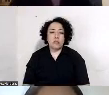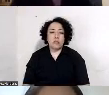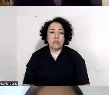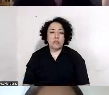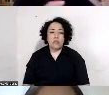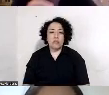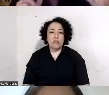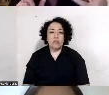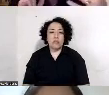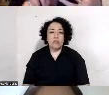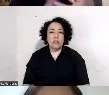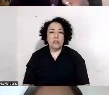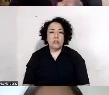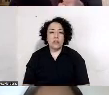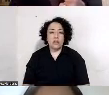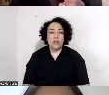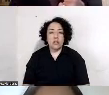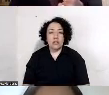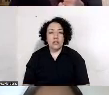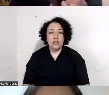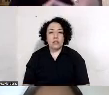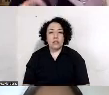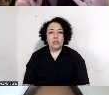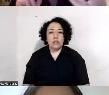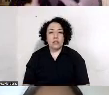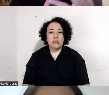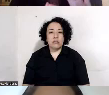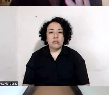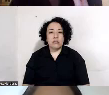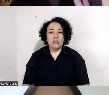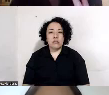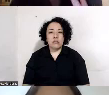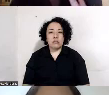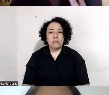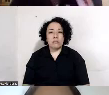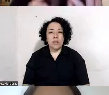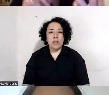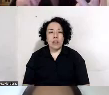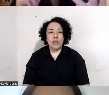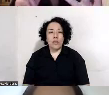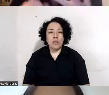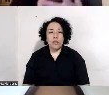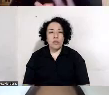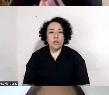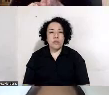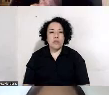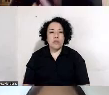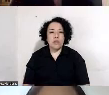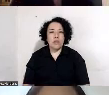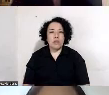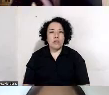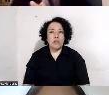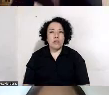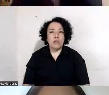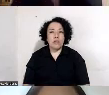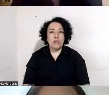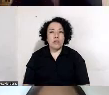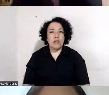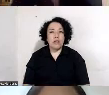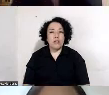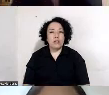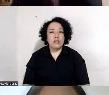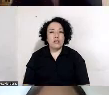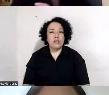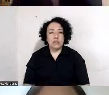education pedagogy. Advanced classes, independent projects, extracurricular